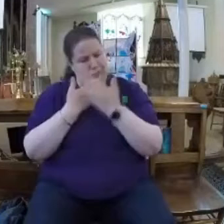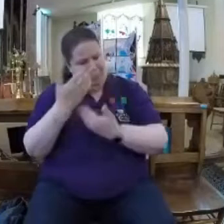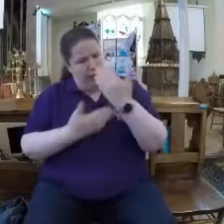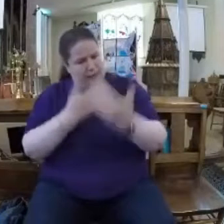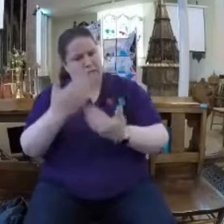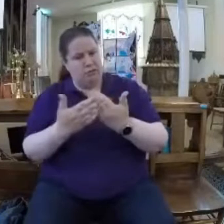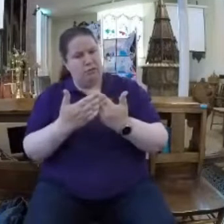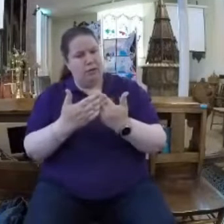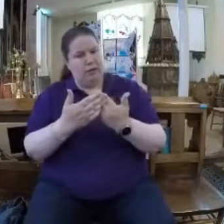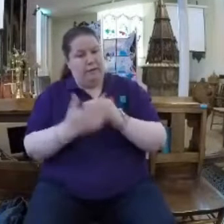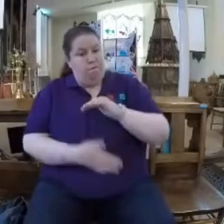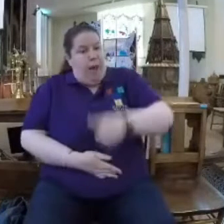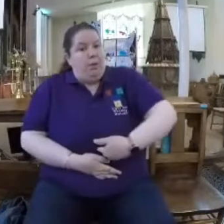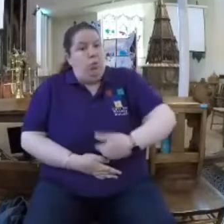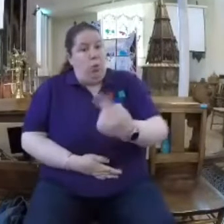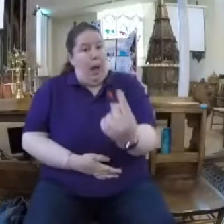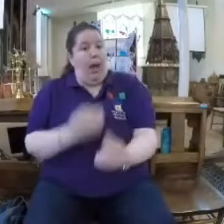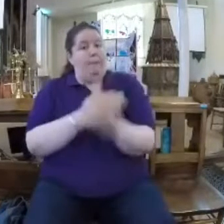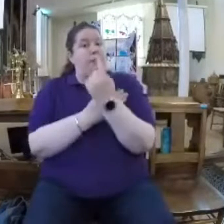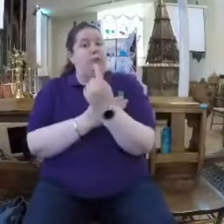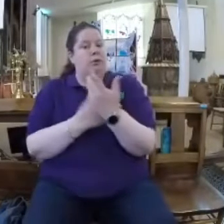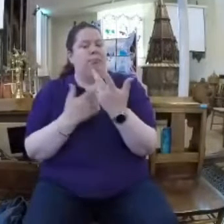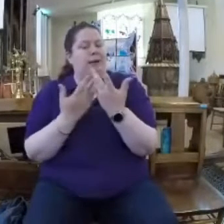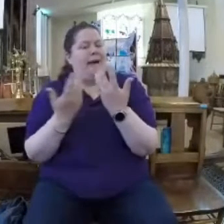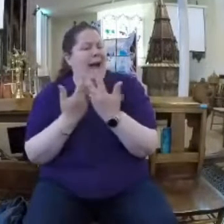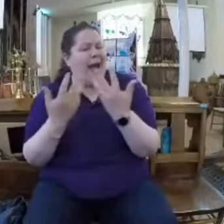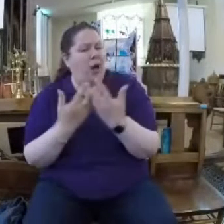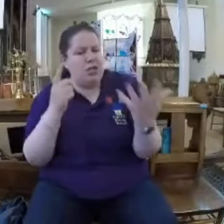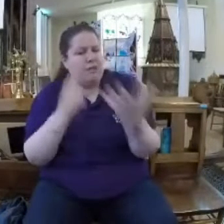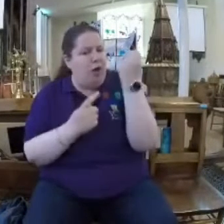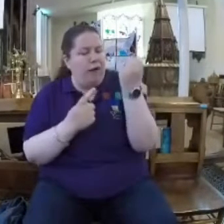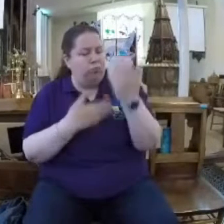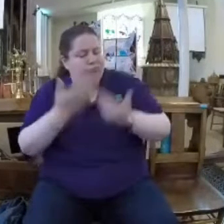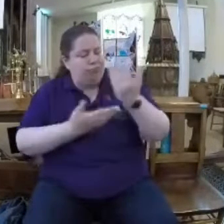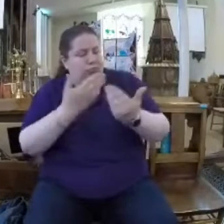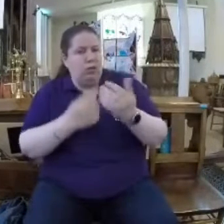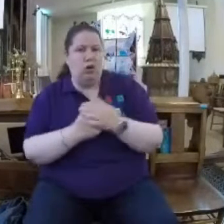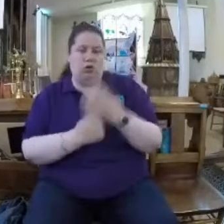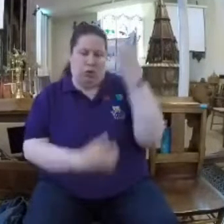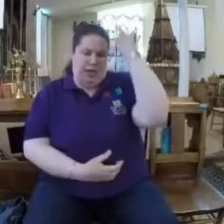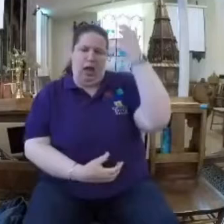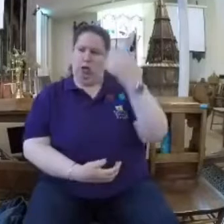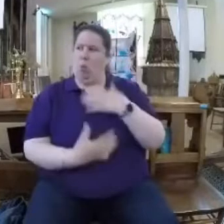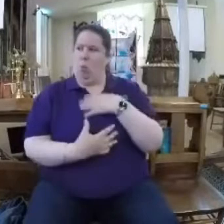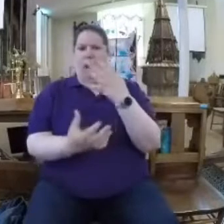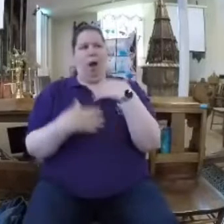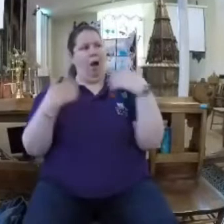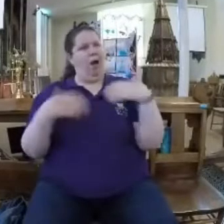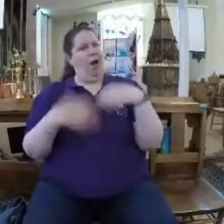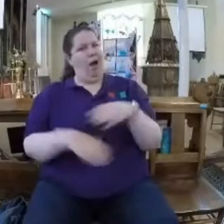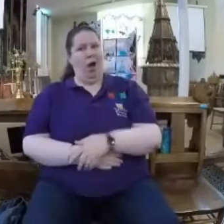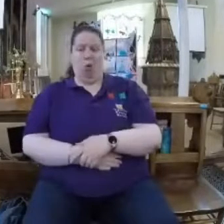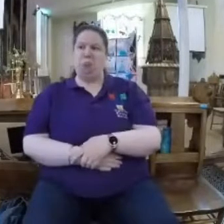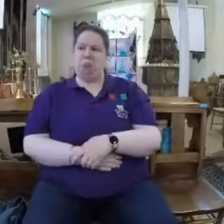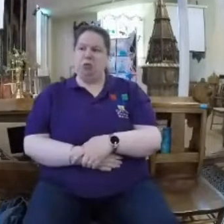can avoid or survive through the famine. Pharaoh is super impressed, and eventually Joseph becomes